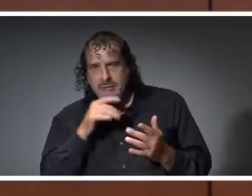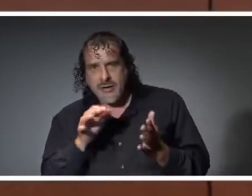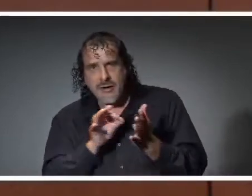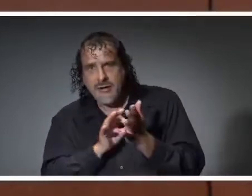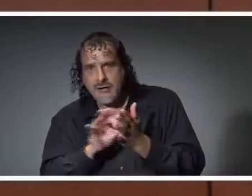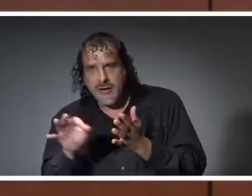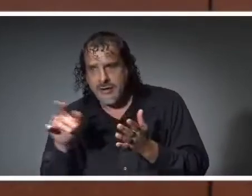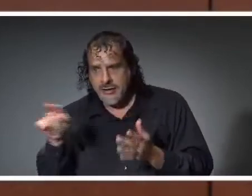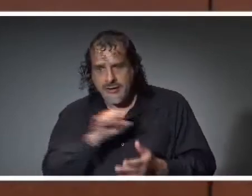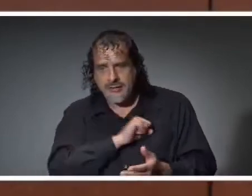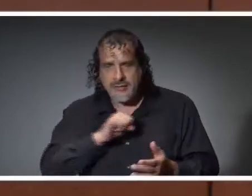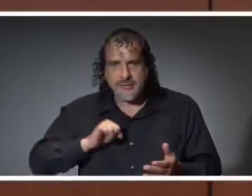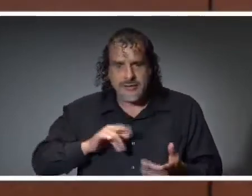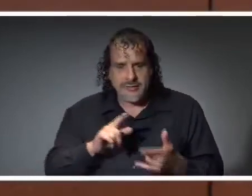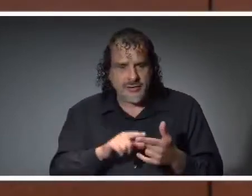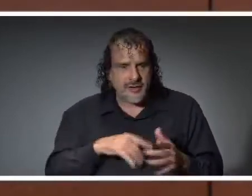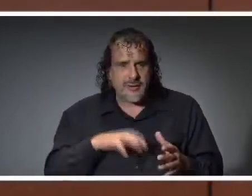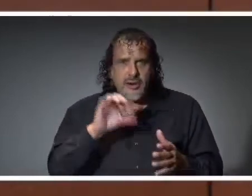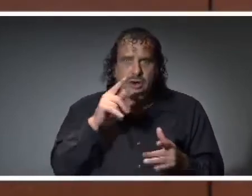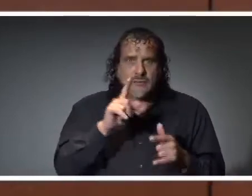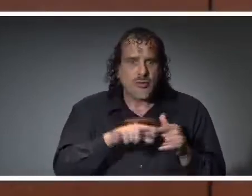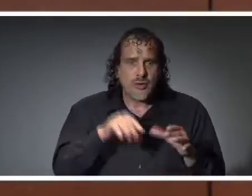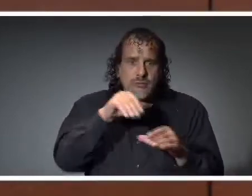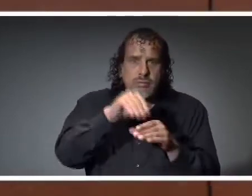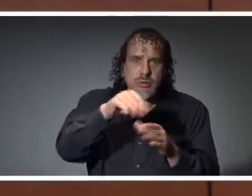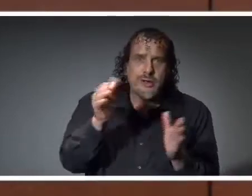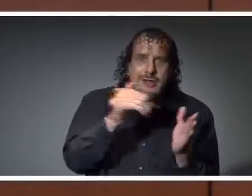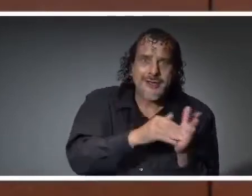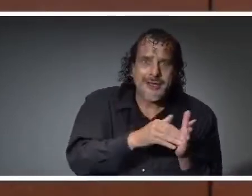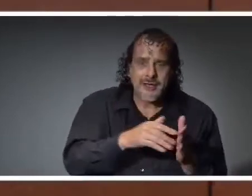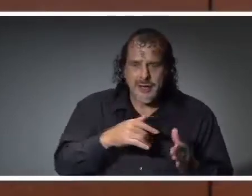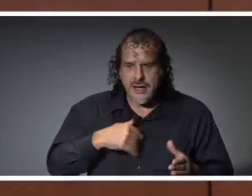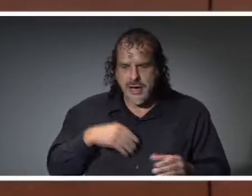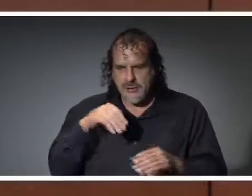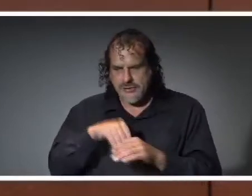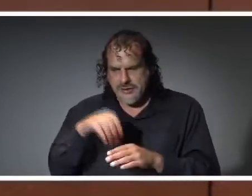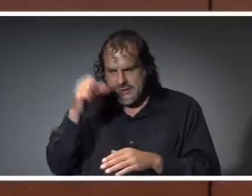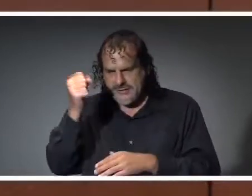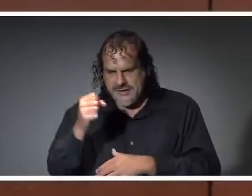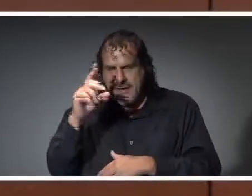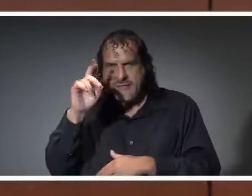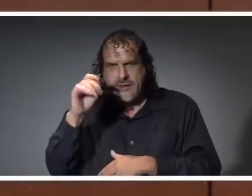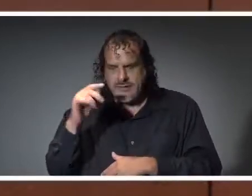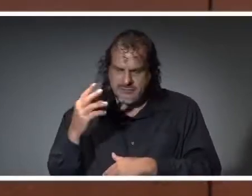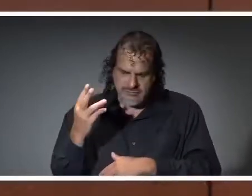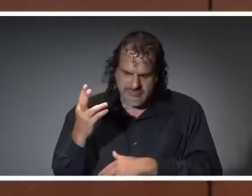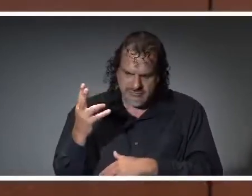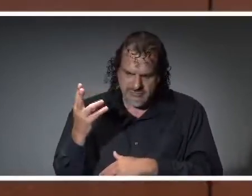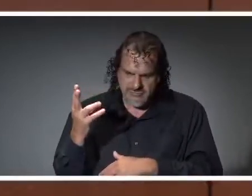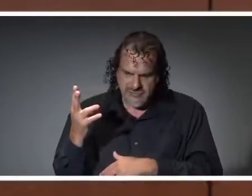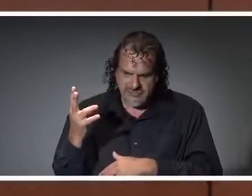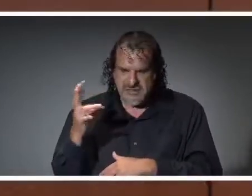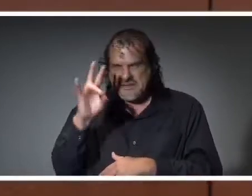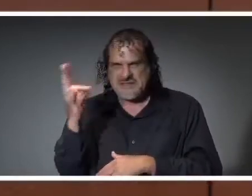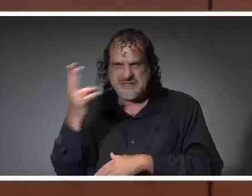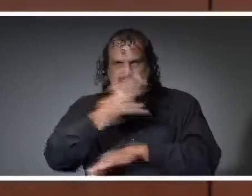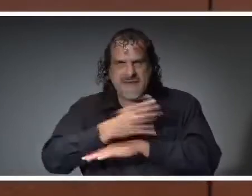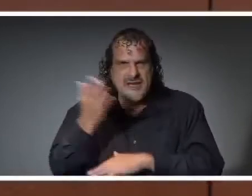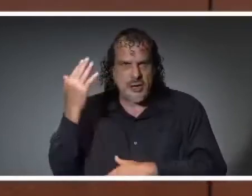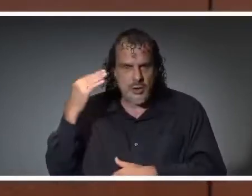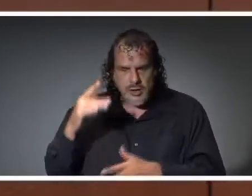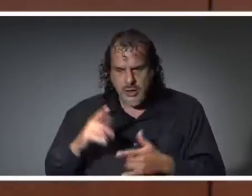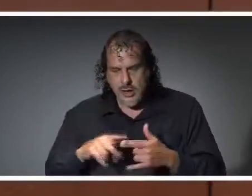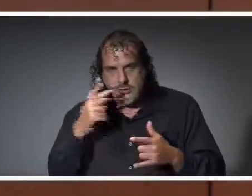as the senator said, crops that were never able to be planted. I was in the South Delta 6 days ago or 7 days ago and saw thousands